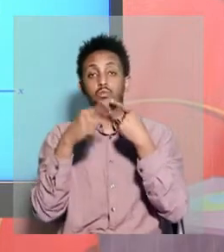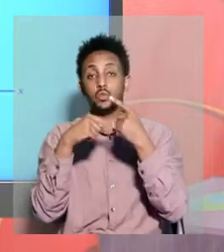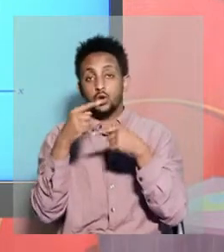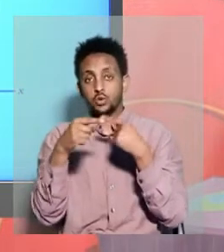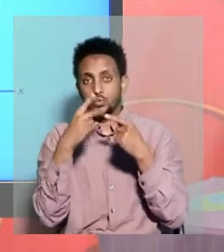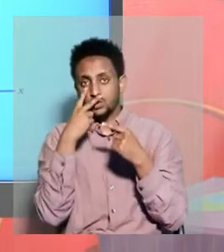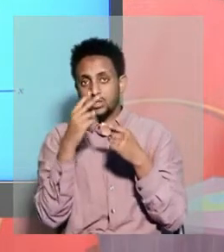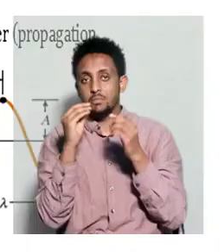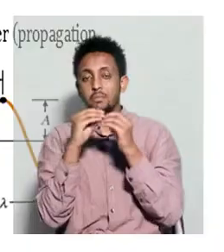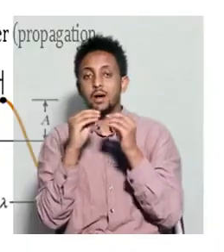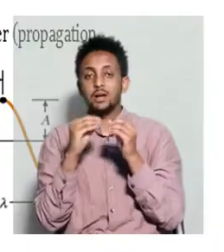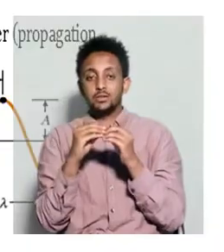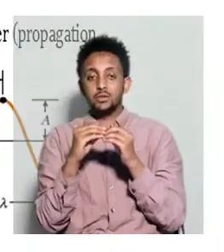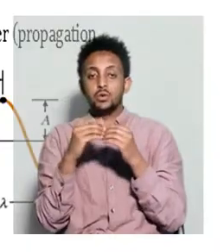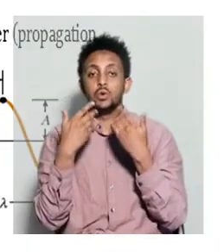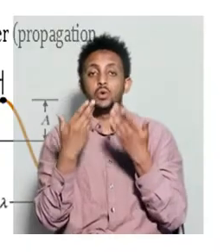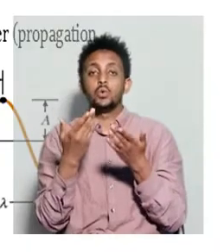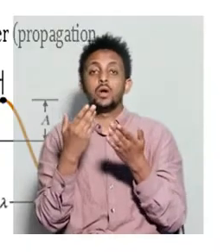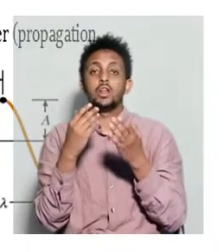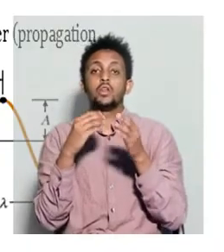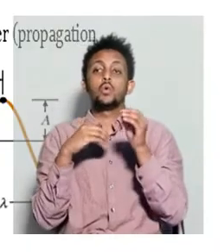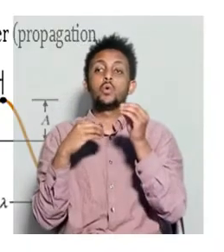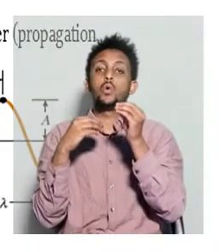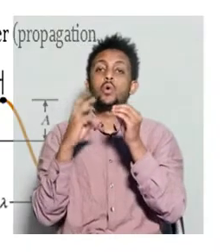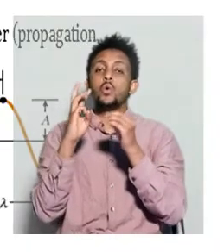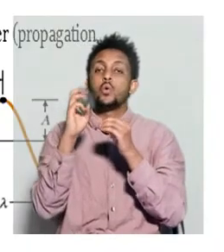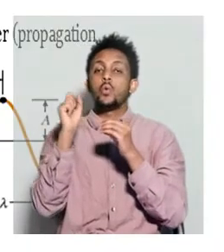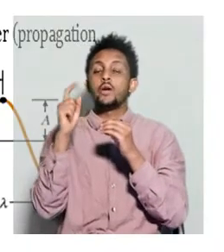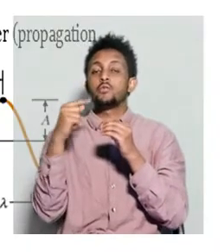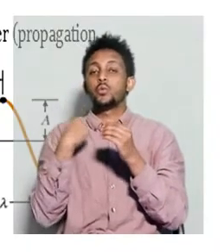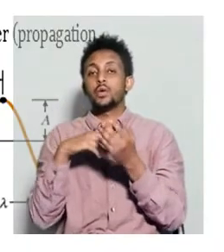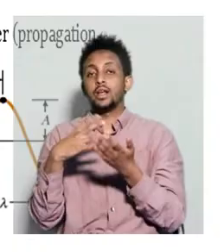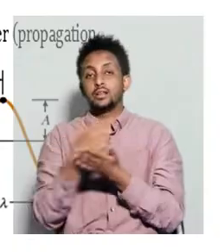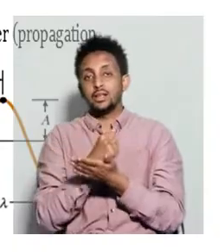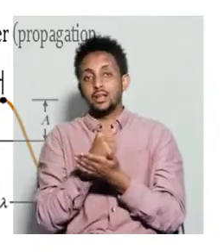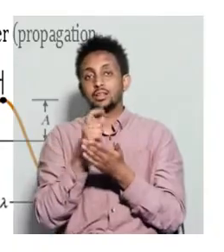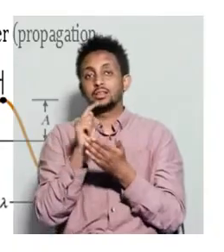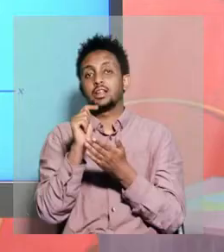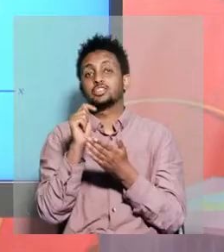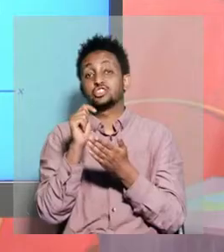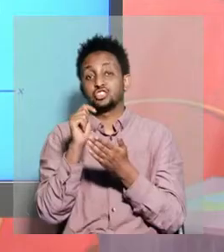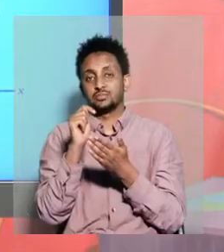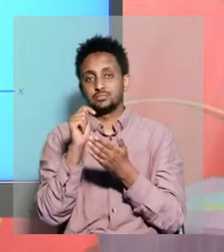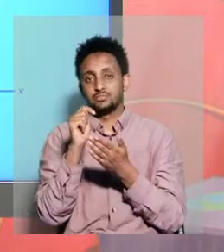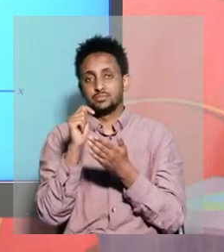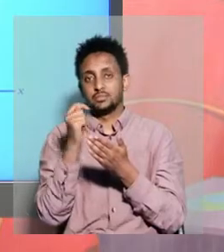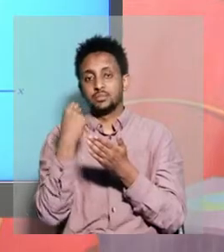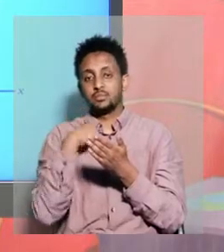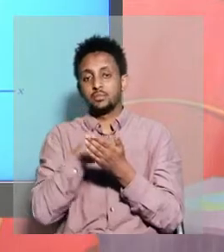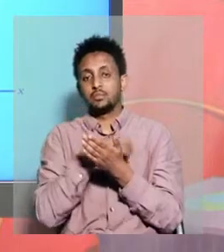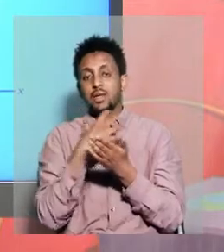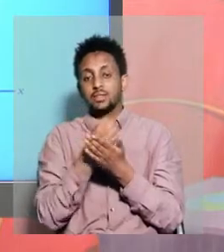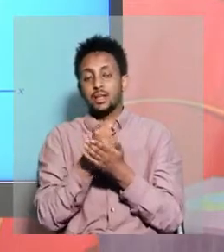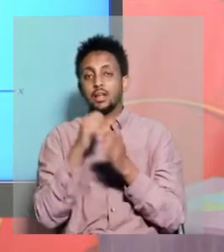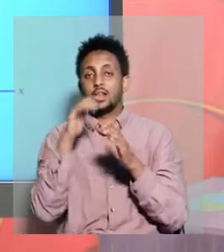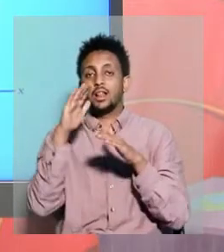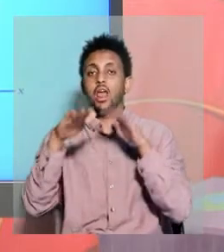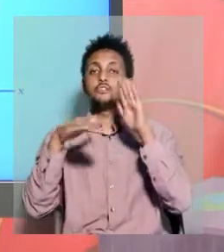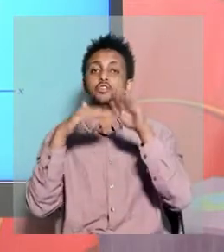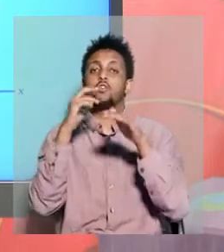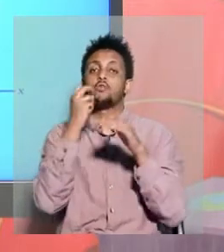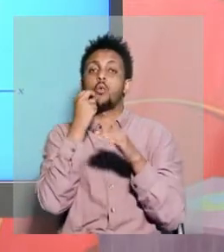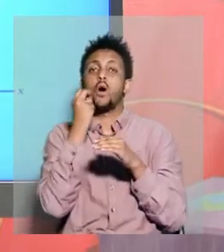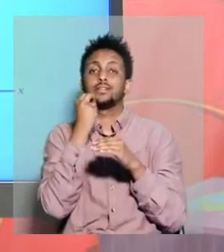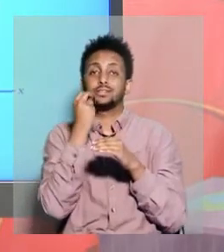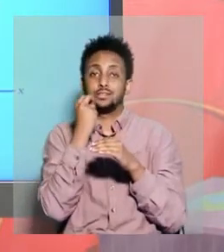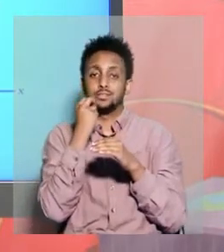mathematical expression of waves. Well, waves, for example, you can take a tensioned string, or you might take a level of water.